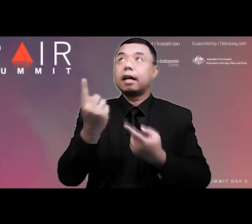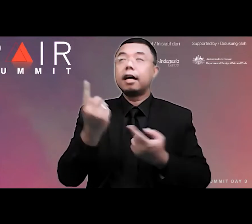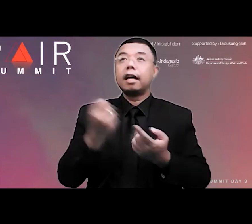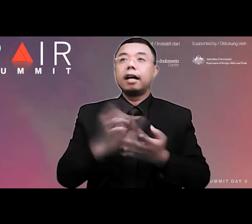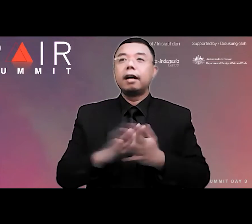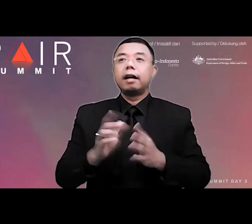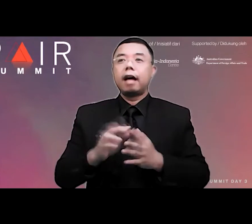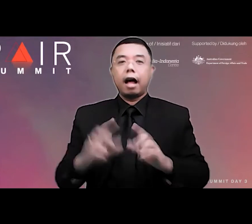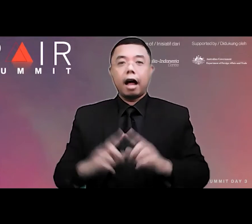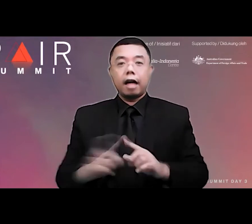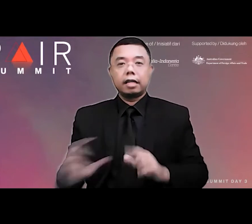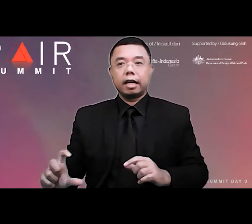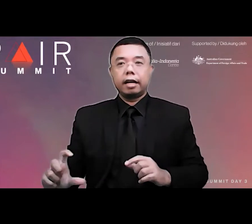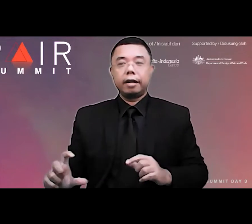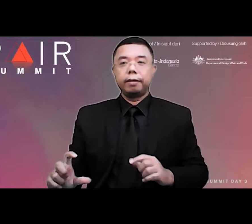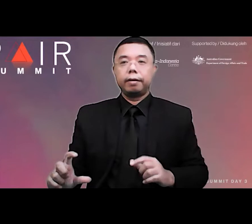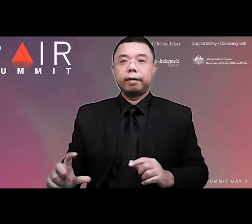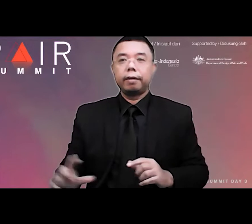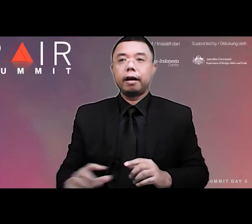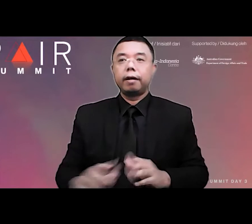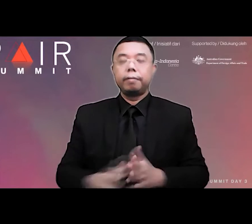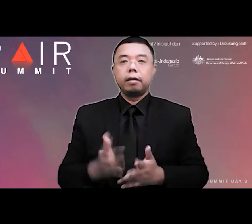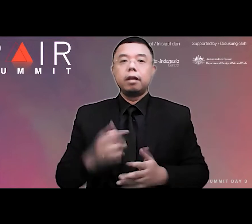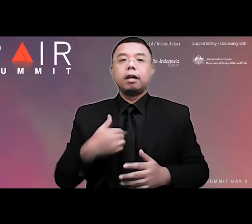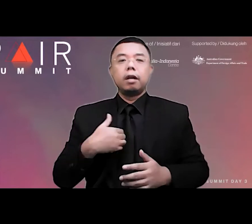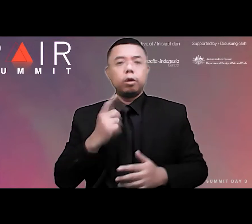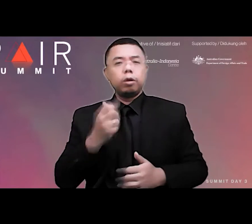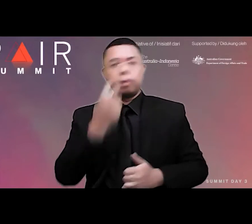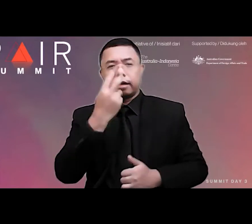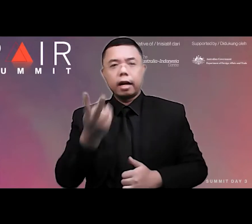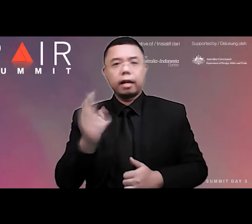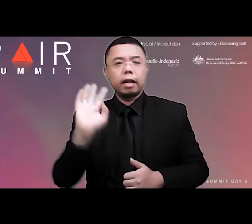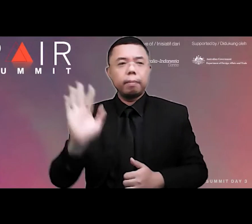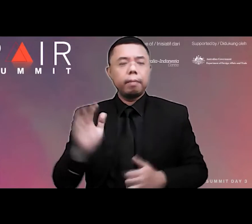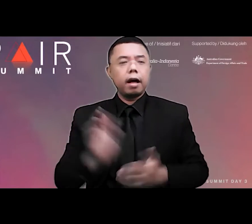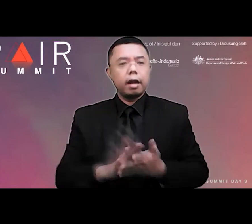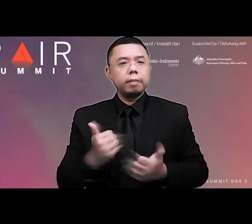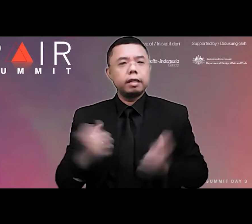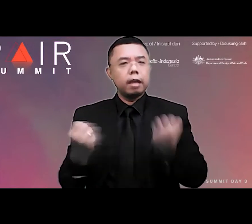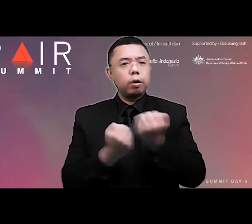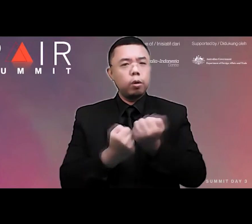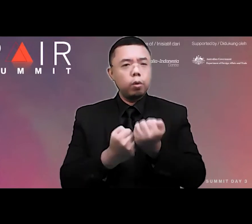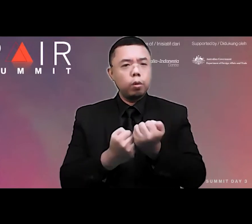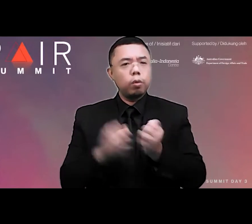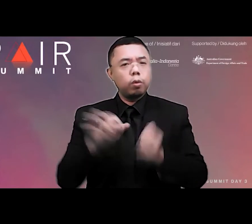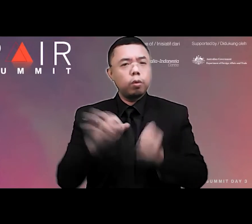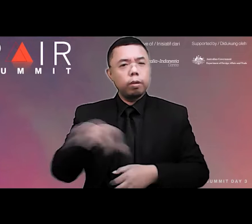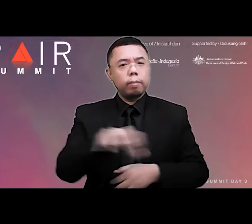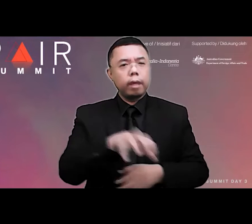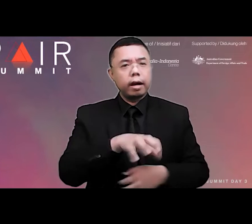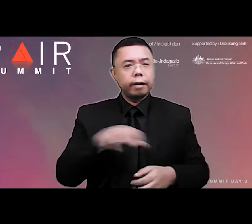during COVID-19 pandemic on various sectors, among others, health, employment, micro and small medium